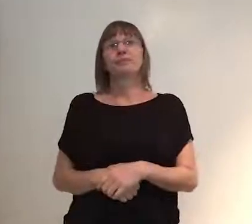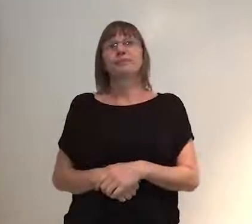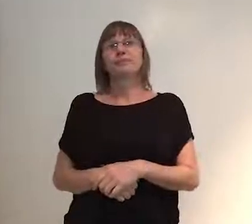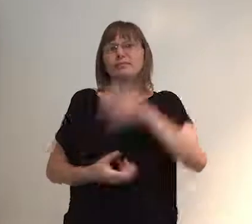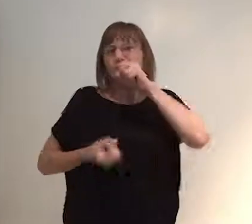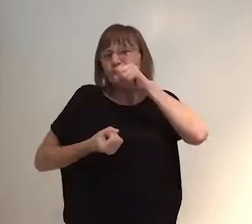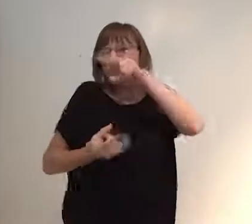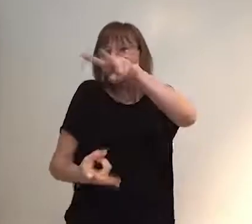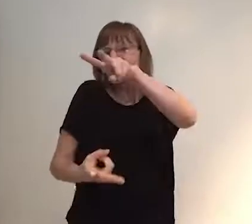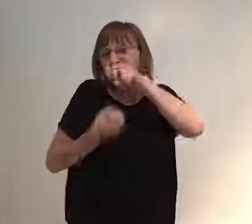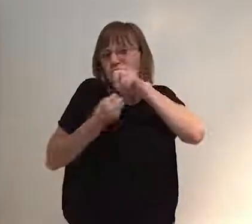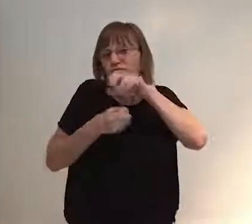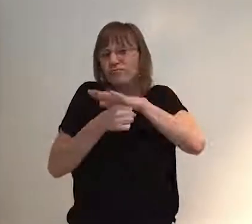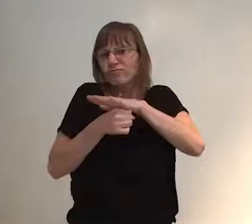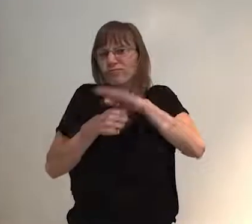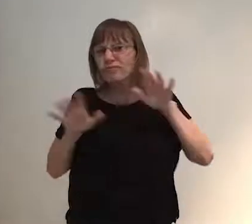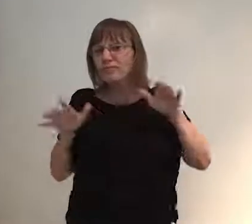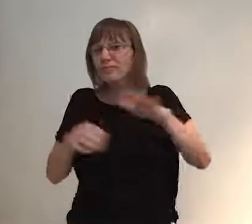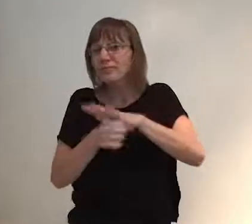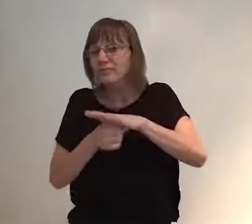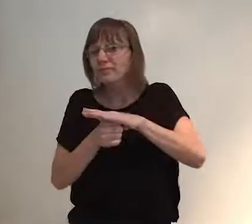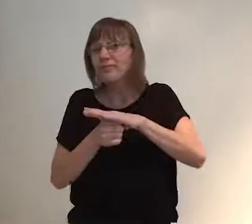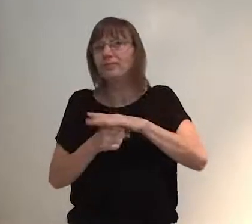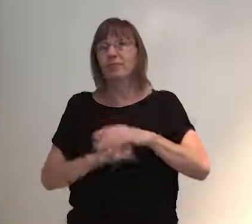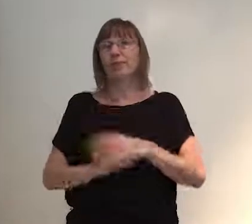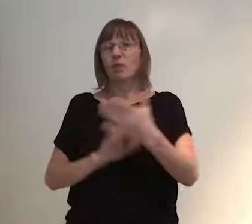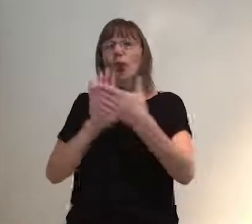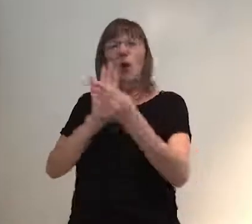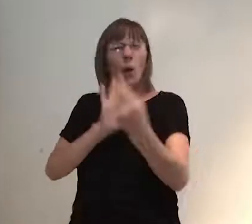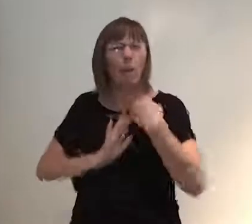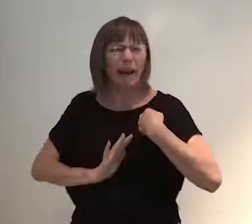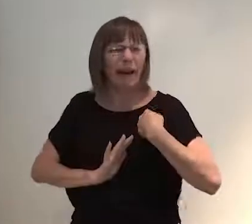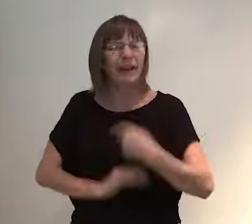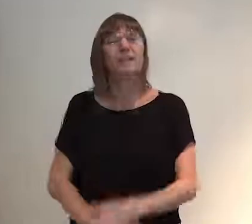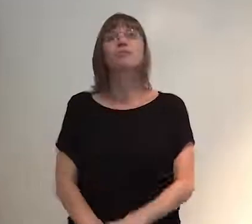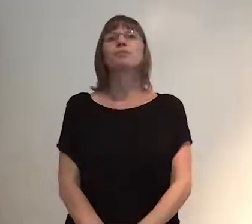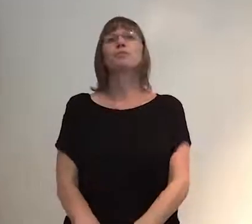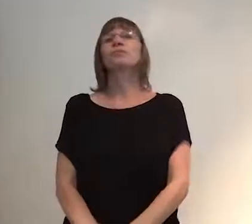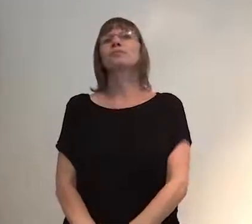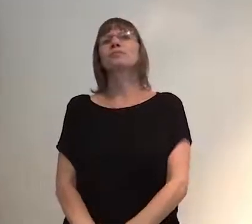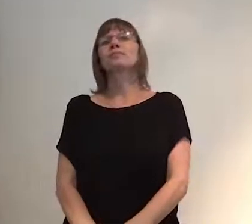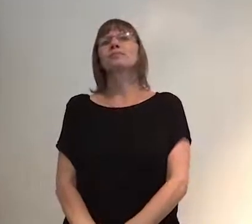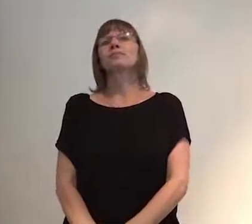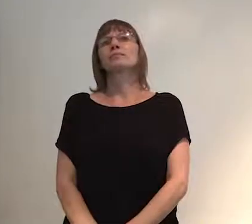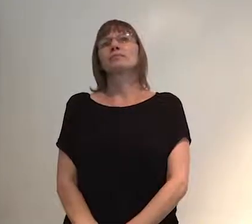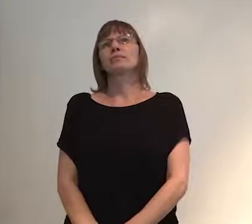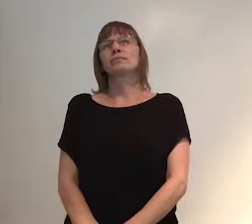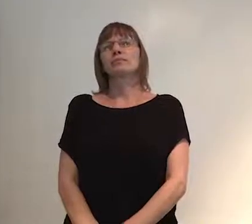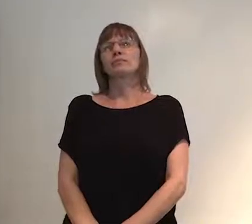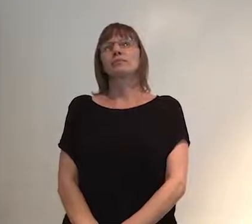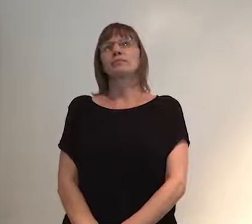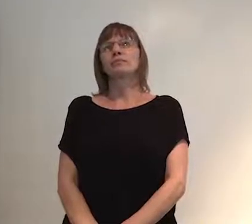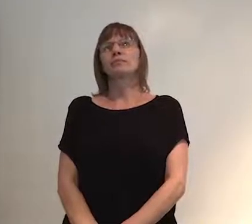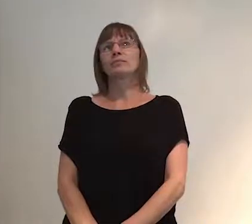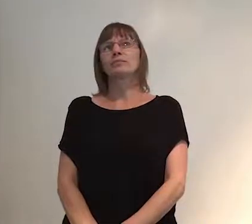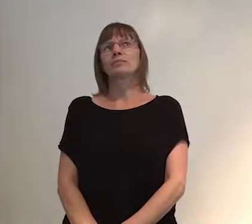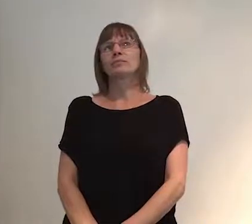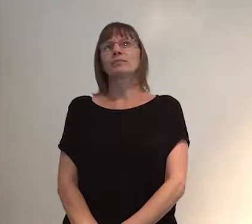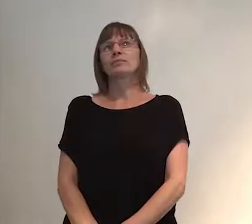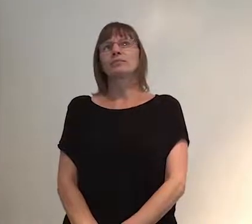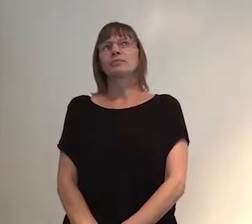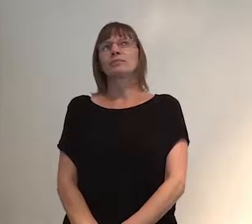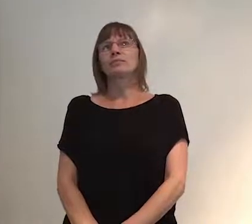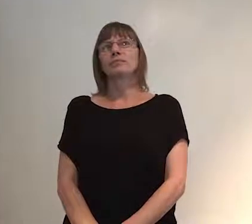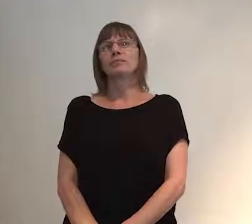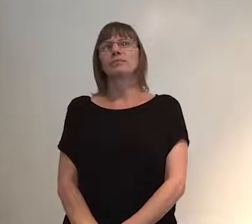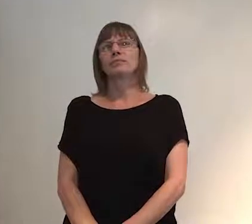So with Dragonfly Pose, we're back down on our front again. Hands down either side. Okay, and we're lifting this